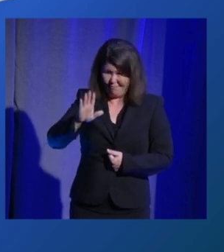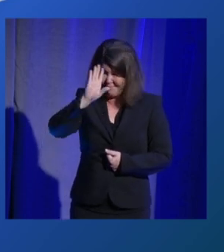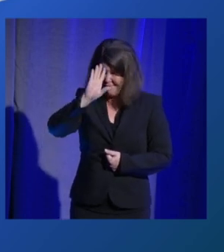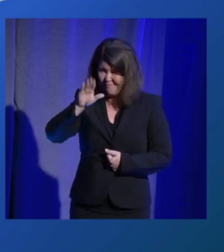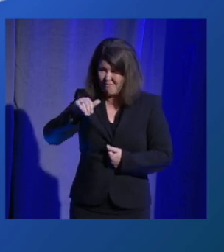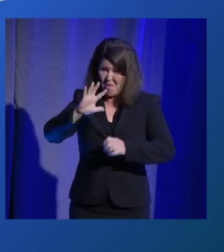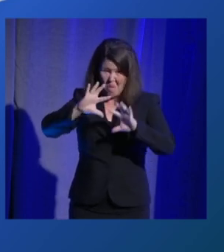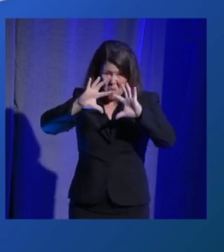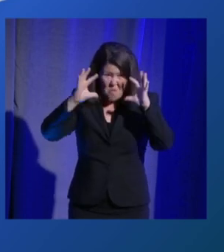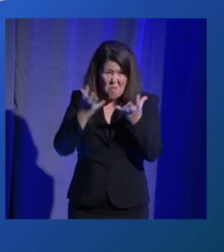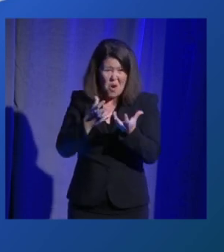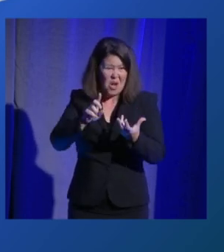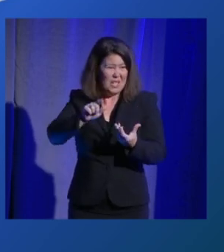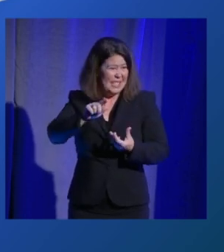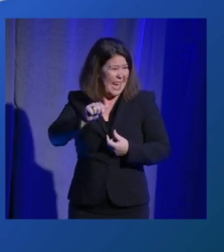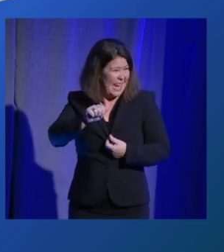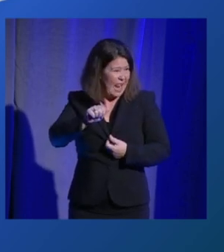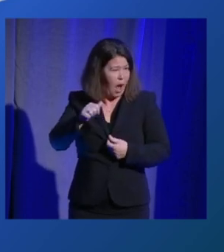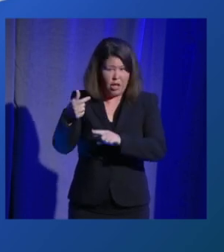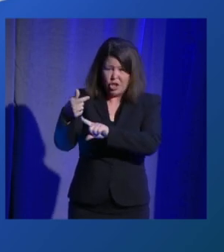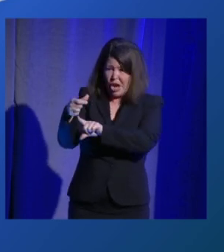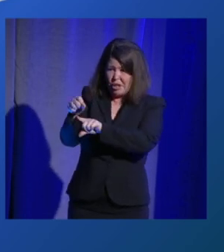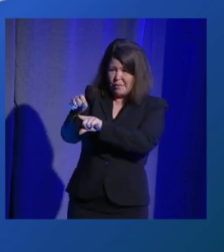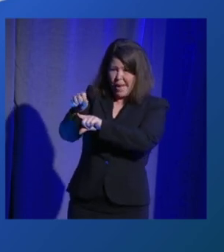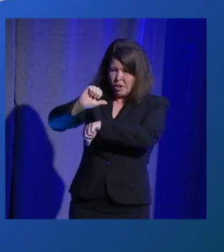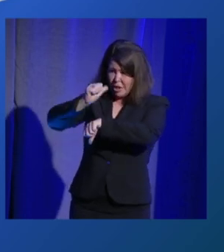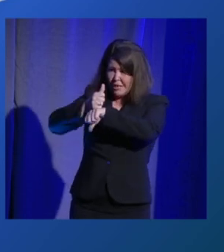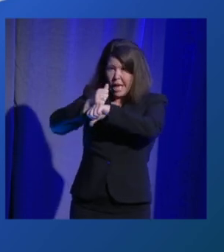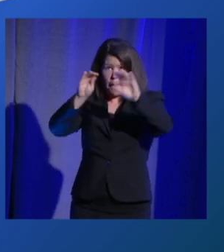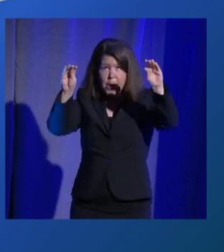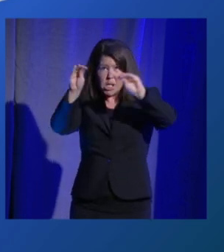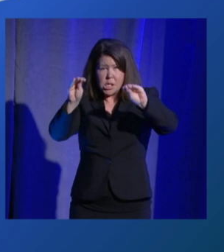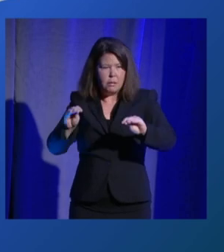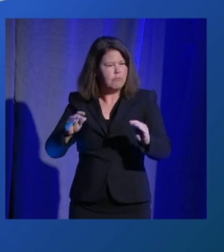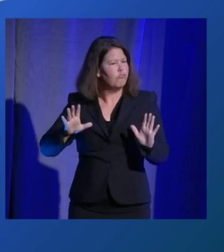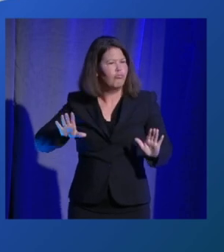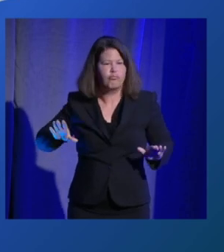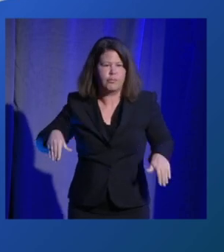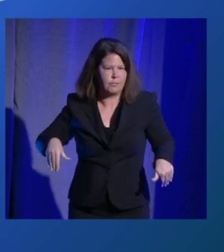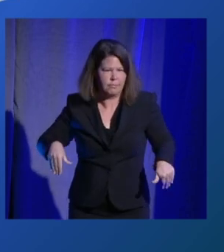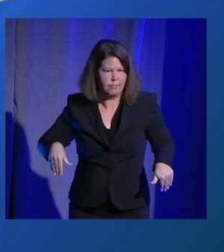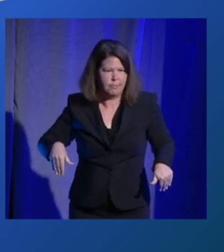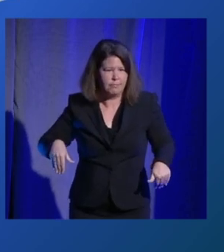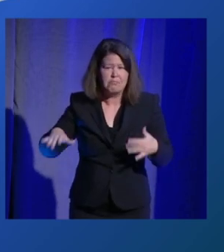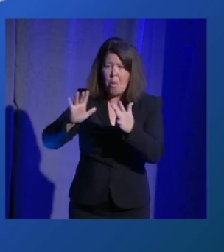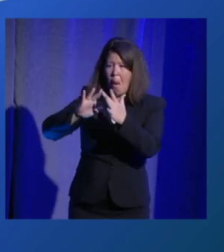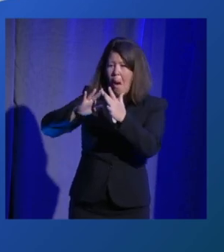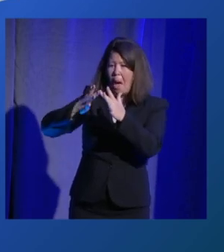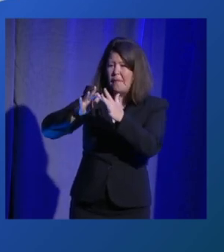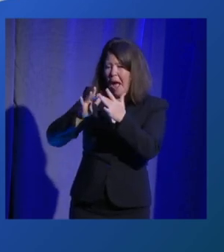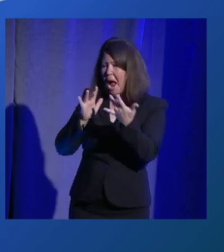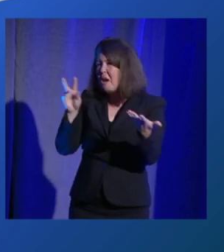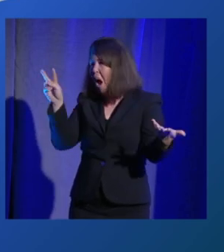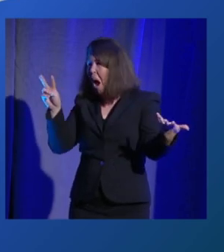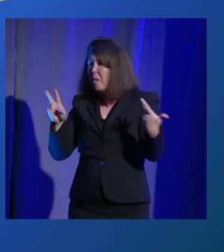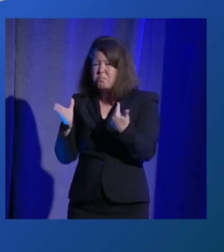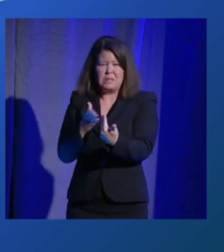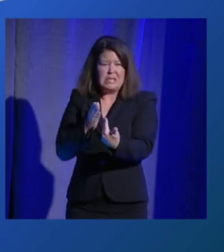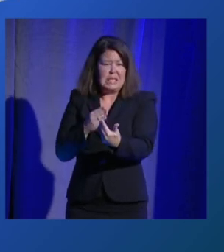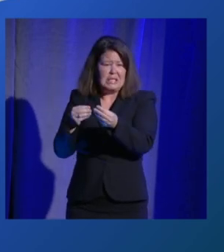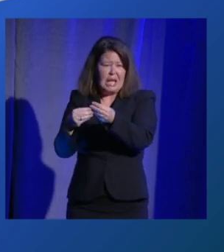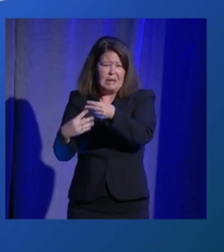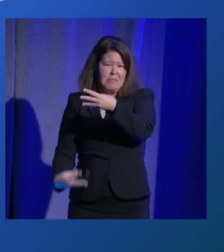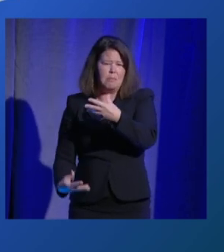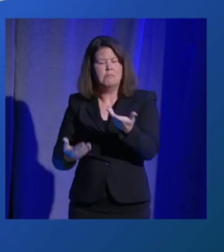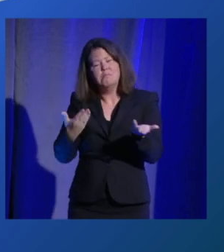data geospatially there's no place you can go on the internet today where you can start you you might go to